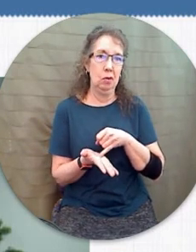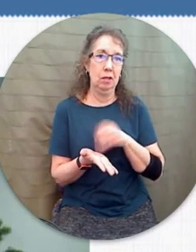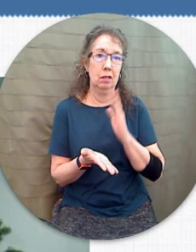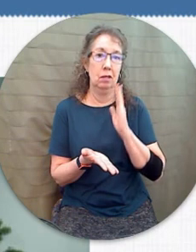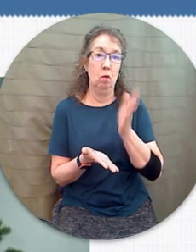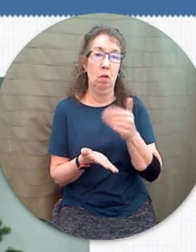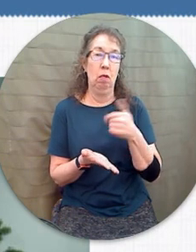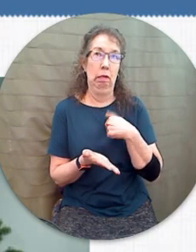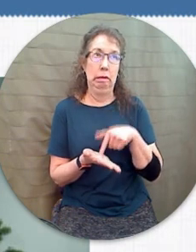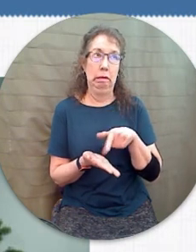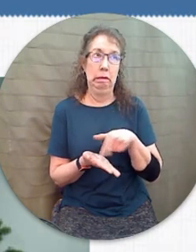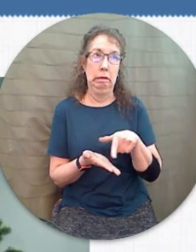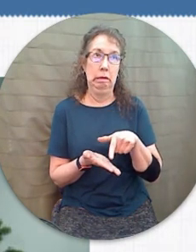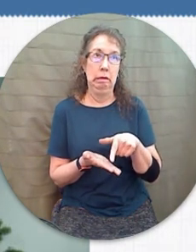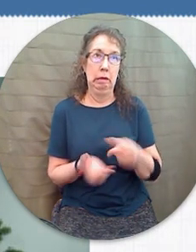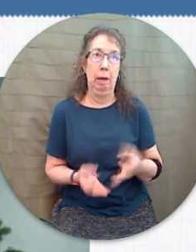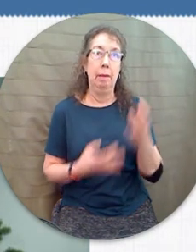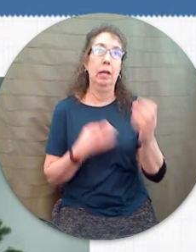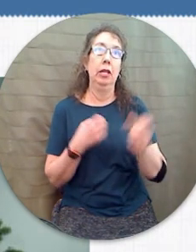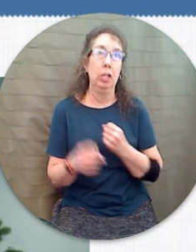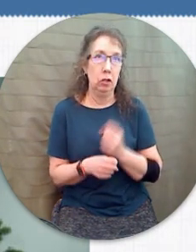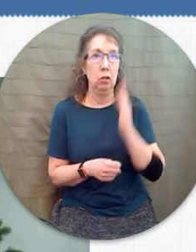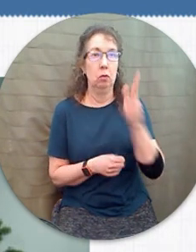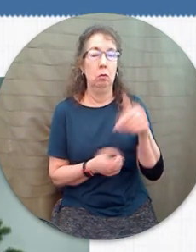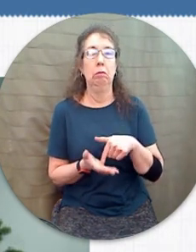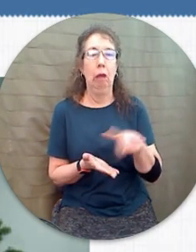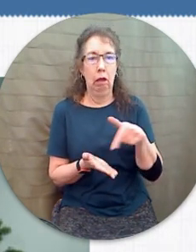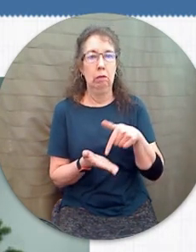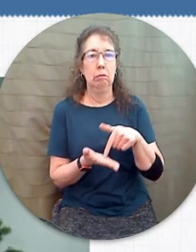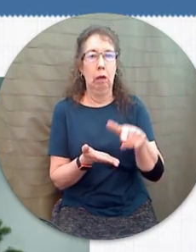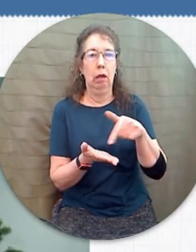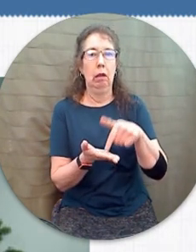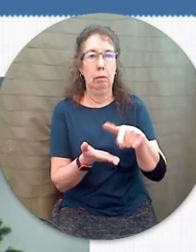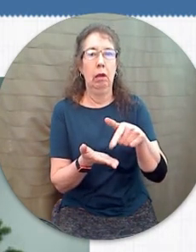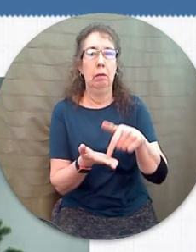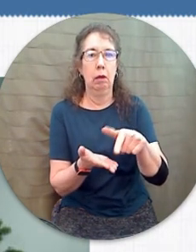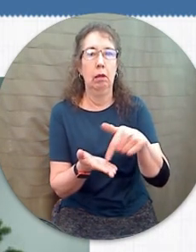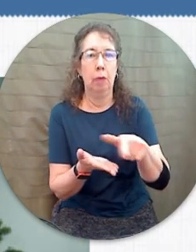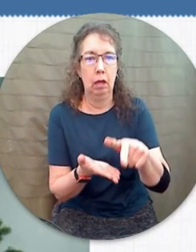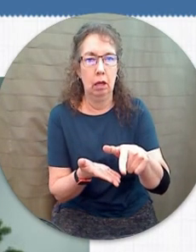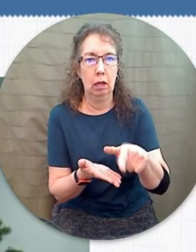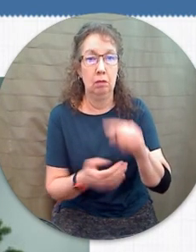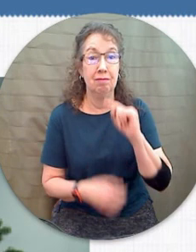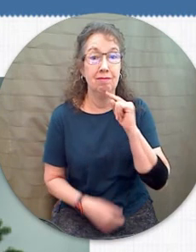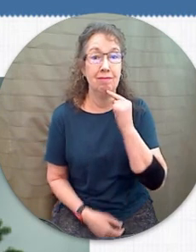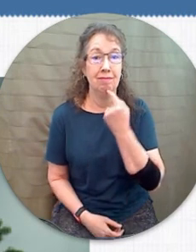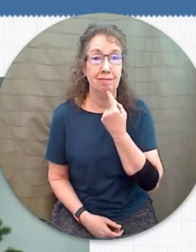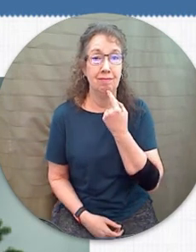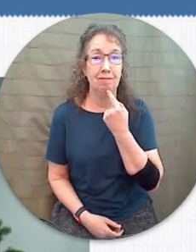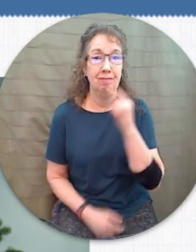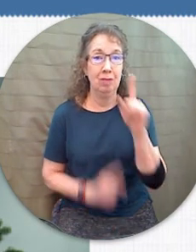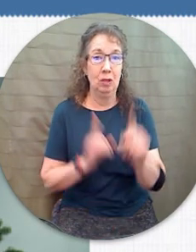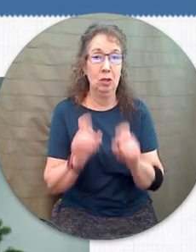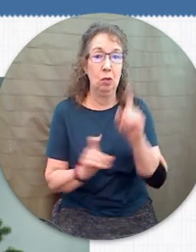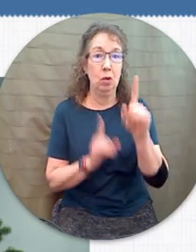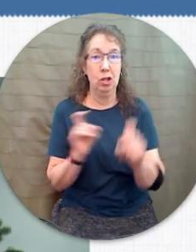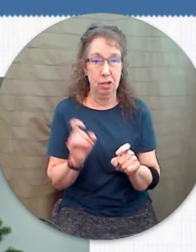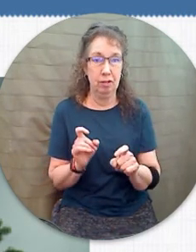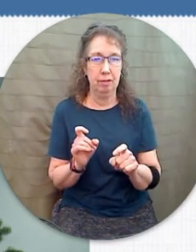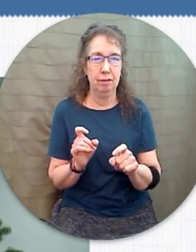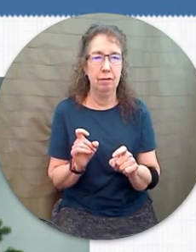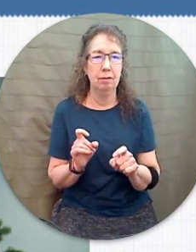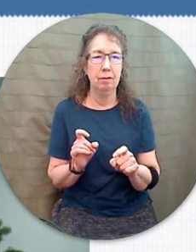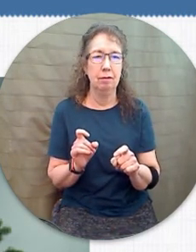paying? And how long are you going to be paying it? These are all really serious questions. So let's dive